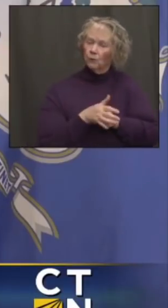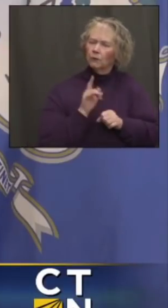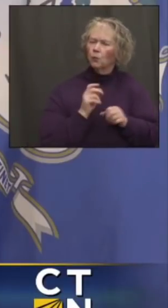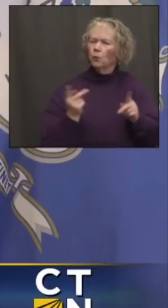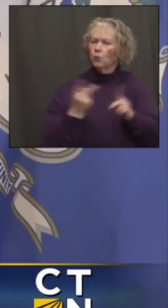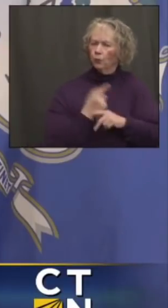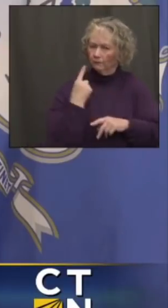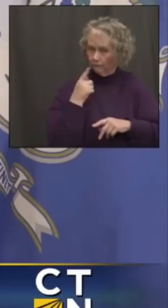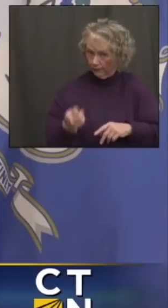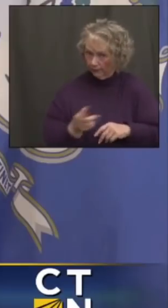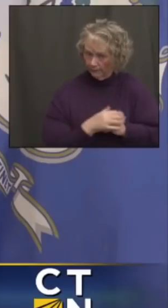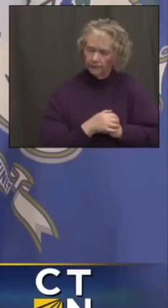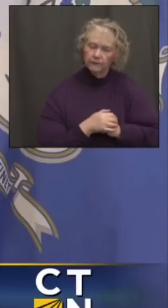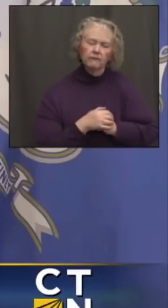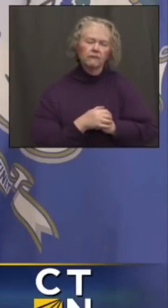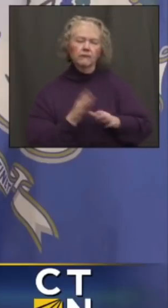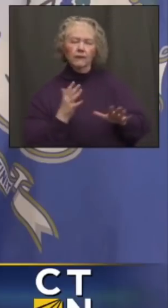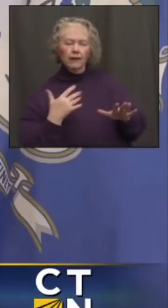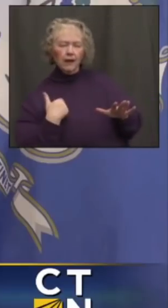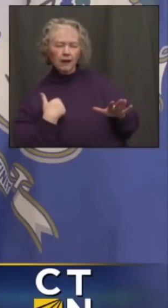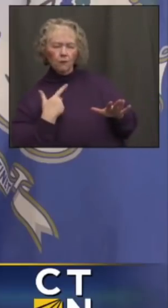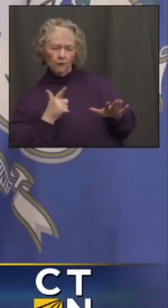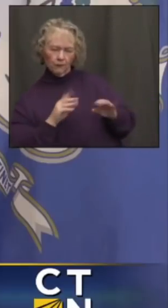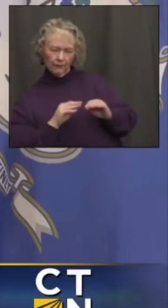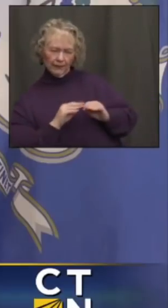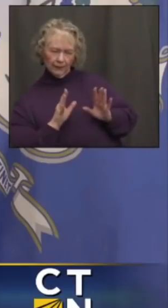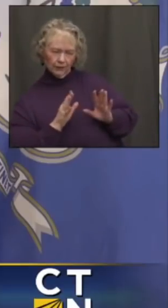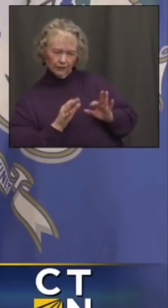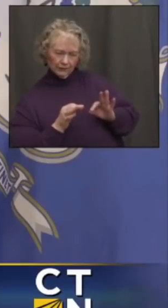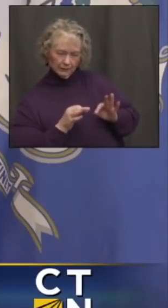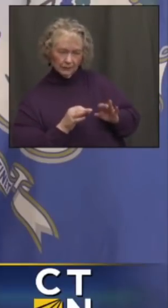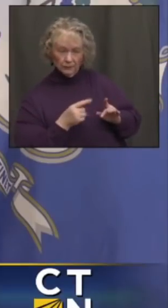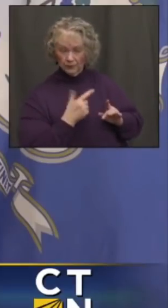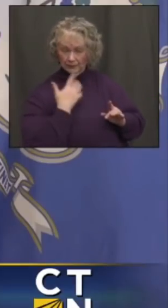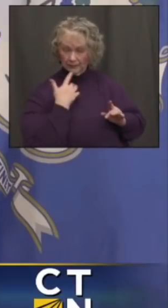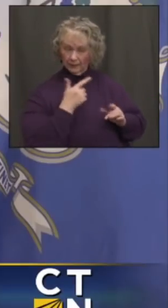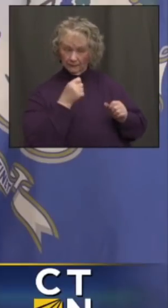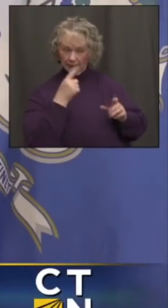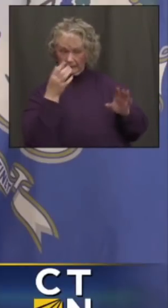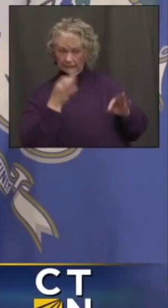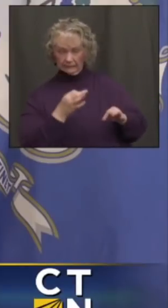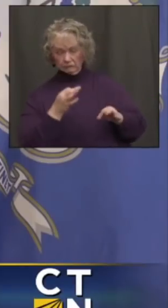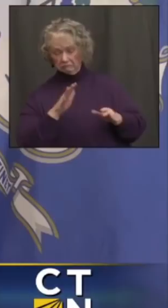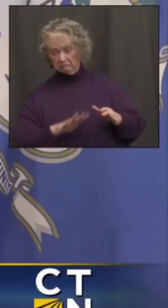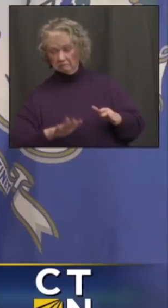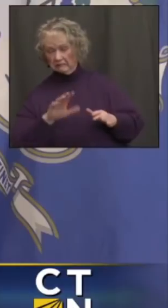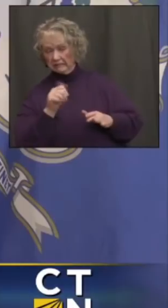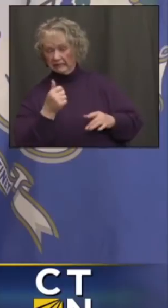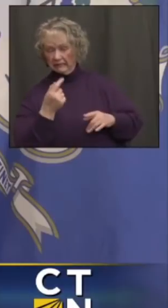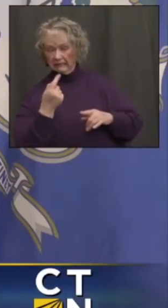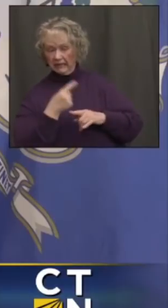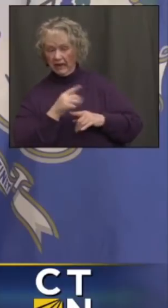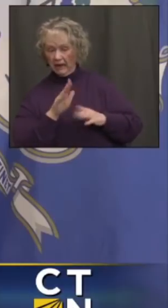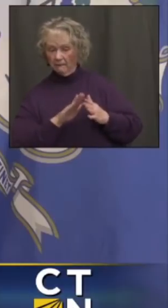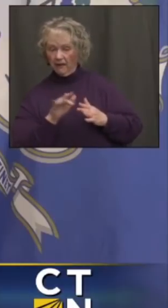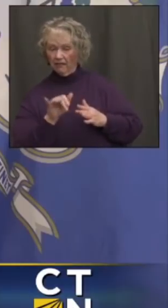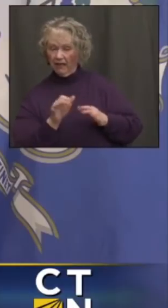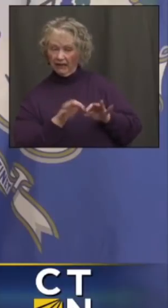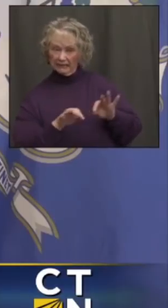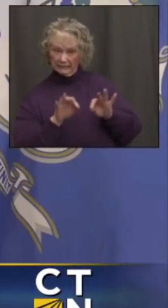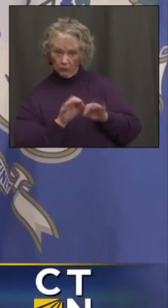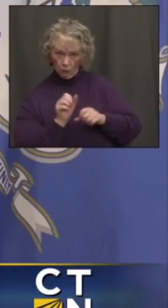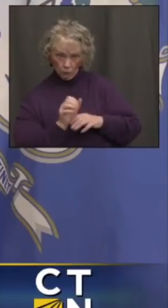make sure that they are vaccinated. Those folks who are much more likely to have diabetes or another pre-existing condition that could make COVID a